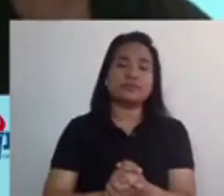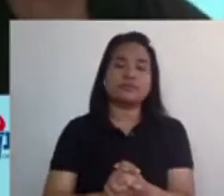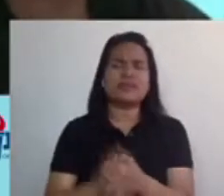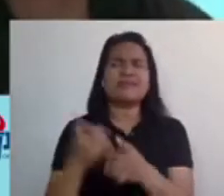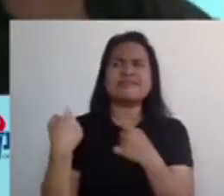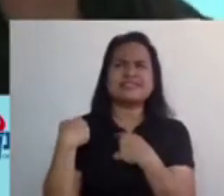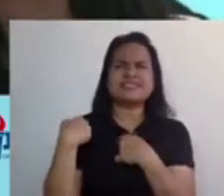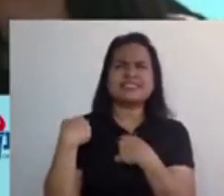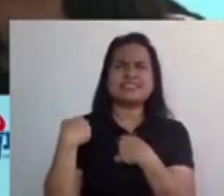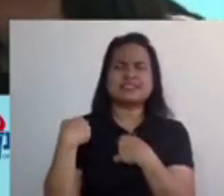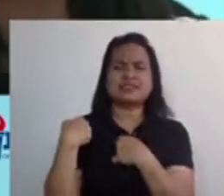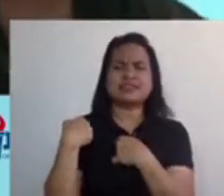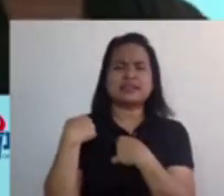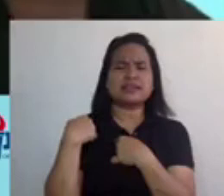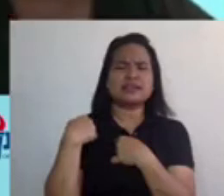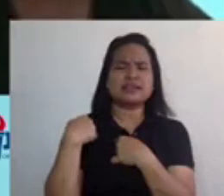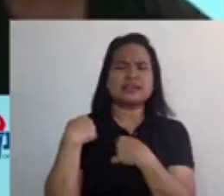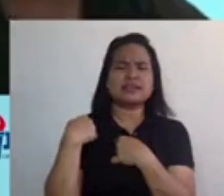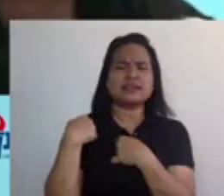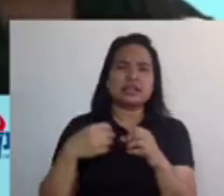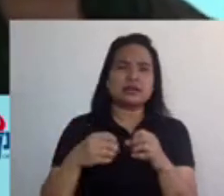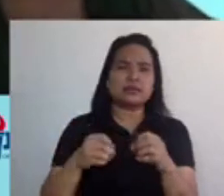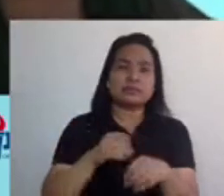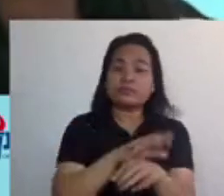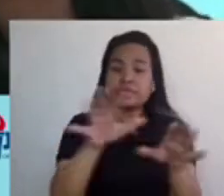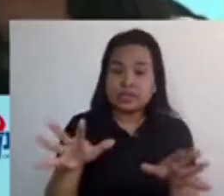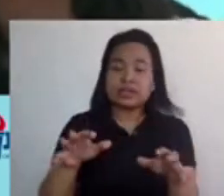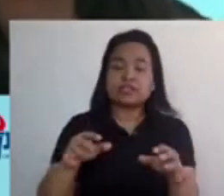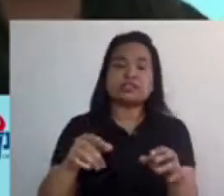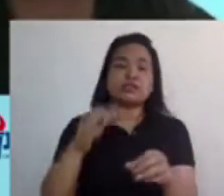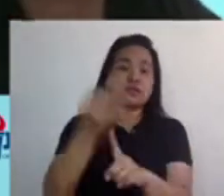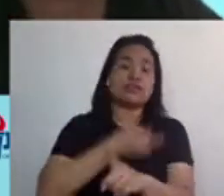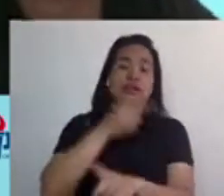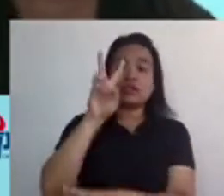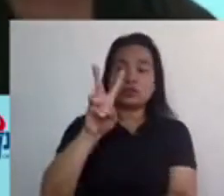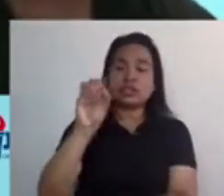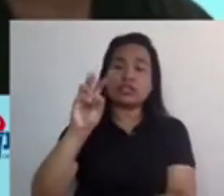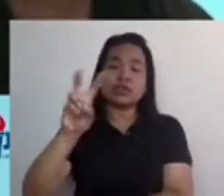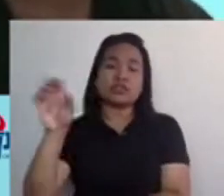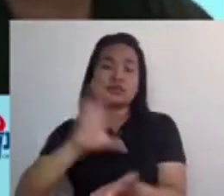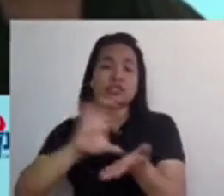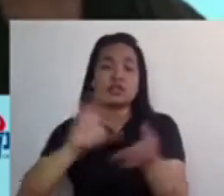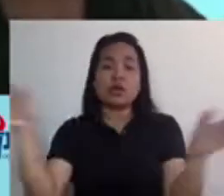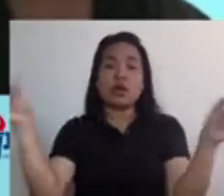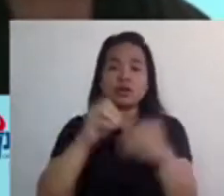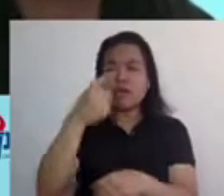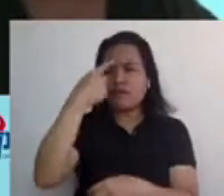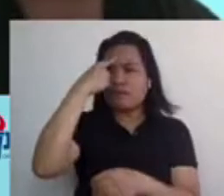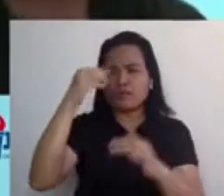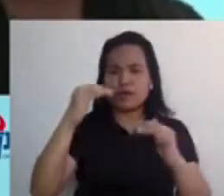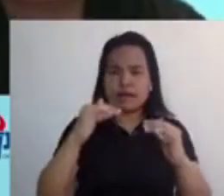was released just this February 2022, the central office will allow for adjustment on the conduct of